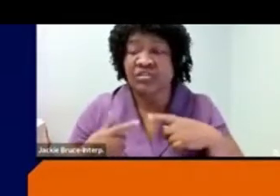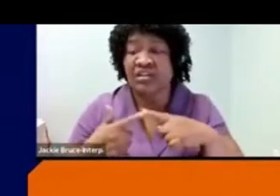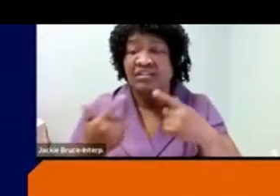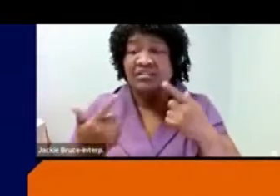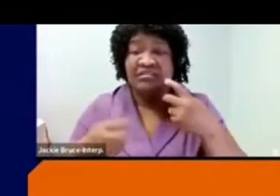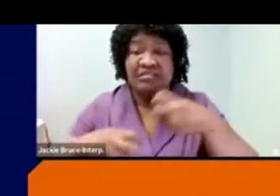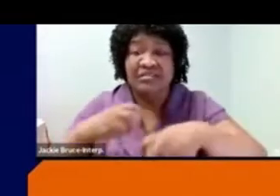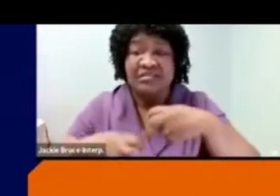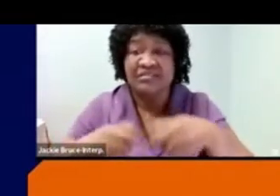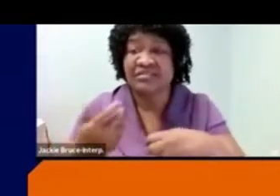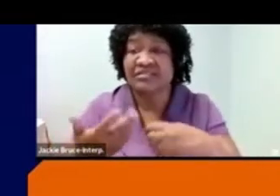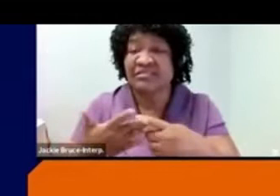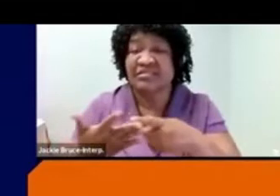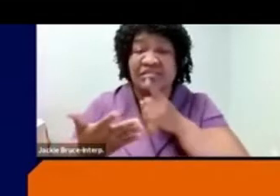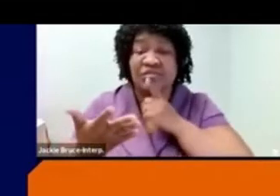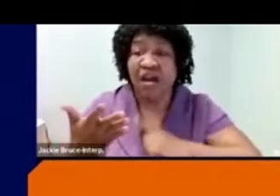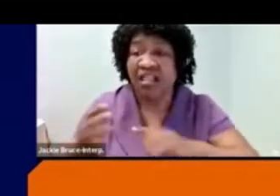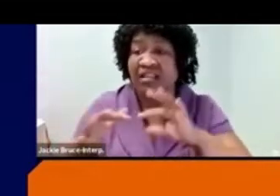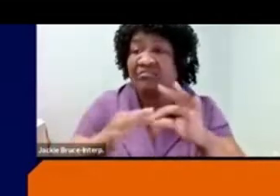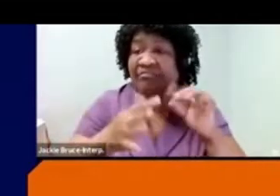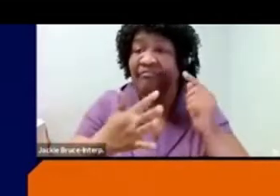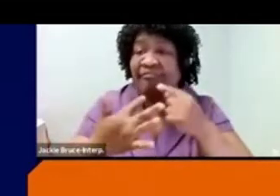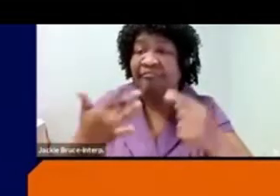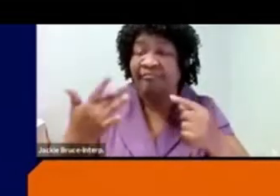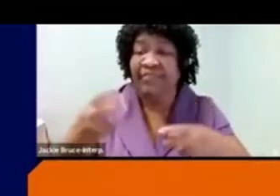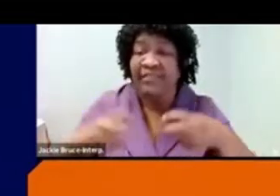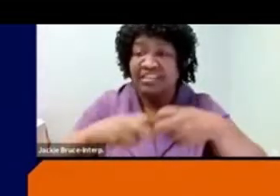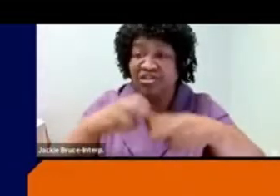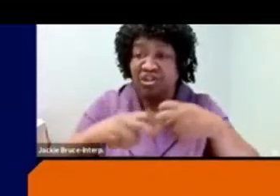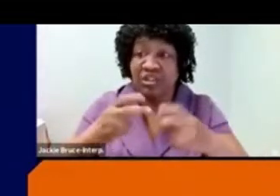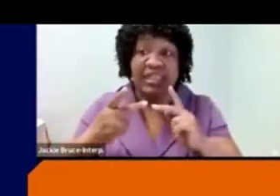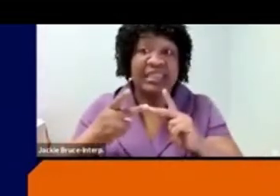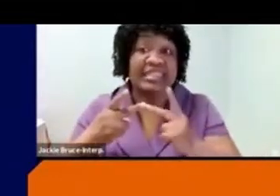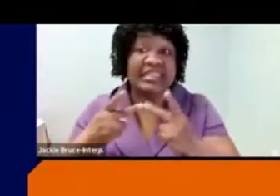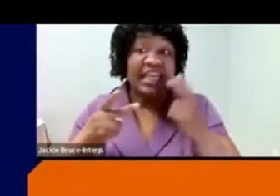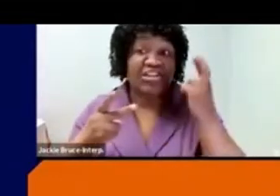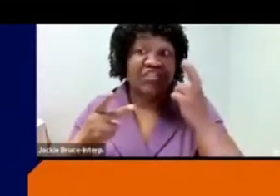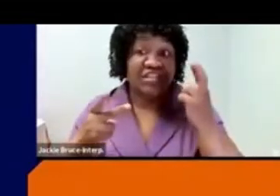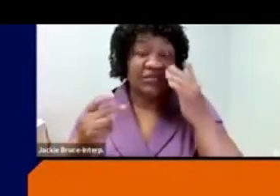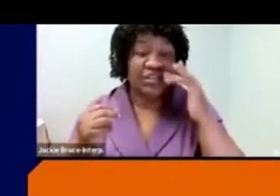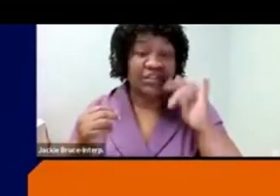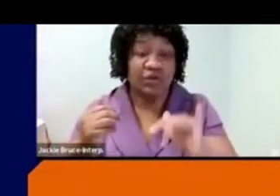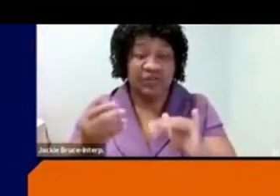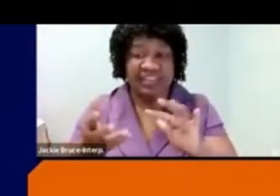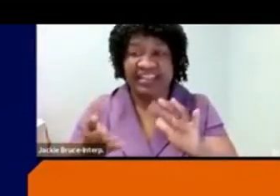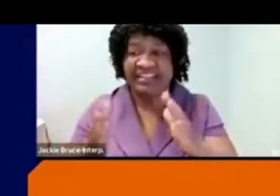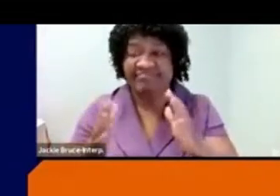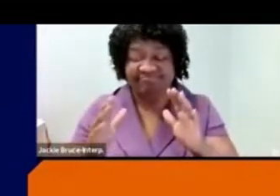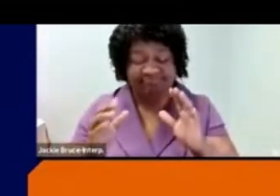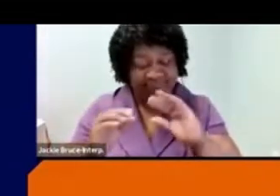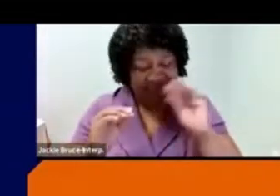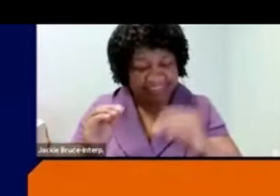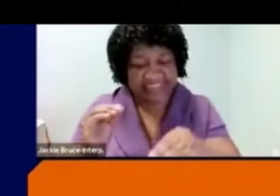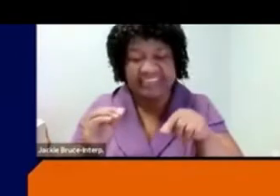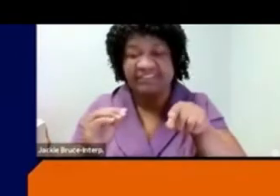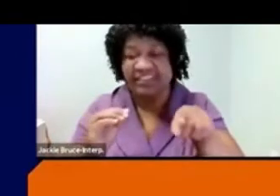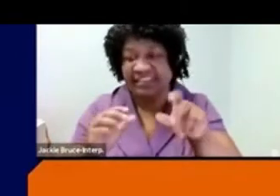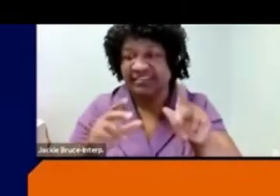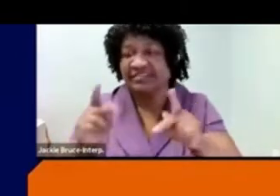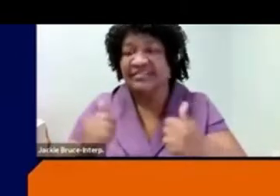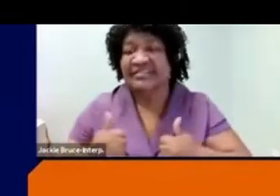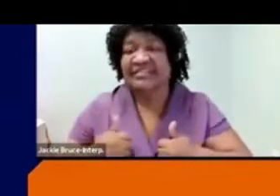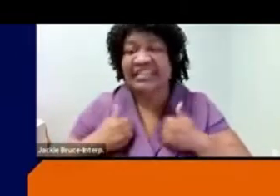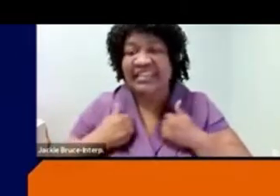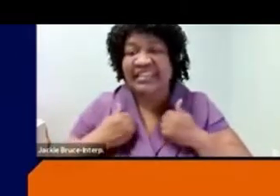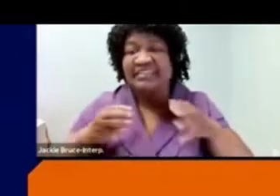dysphagia, swallowing-related disorders. The second reason was that we know that a disproportionate percentage of this population resides in